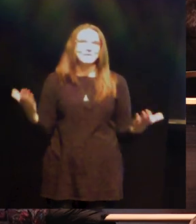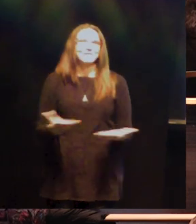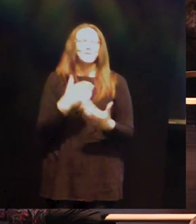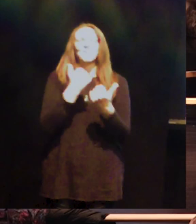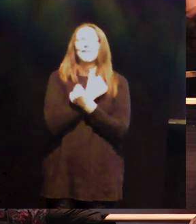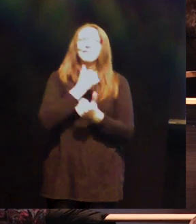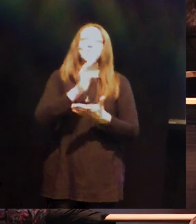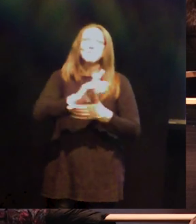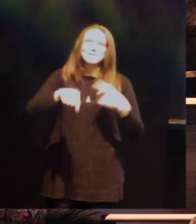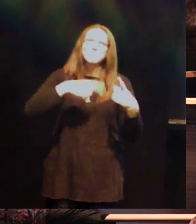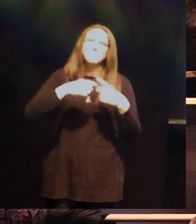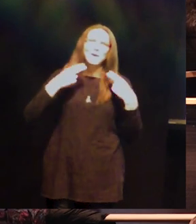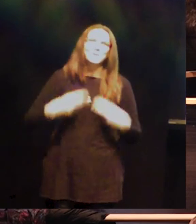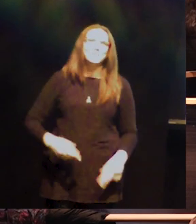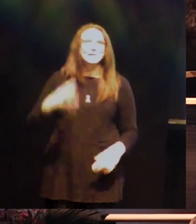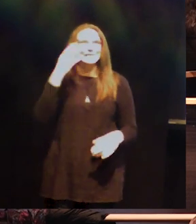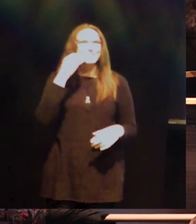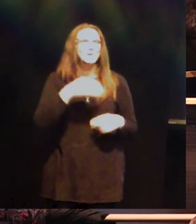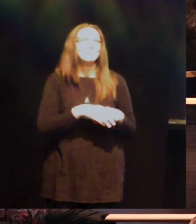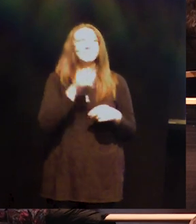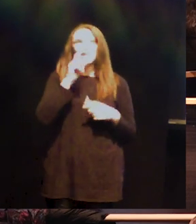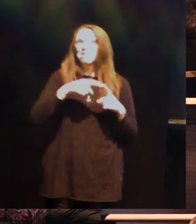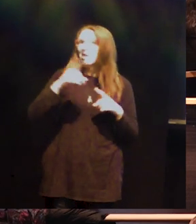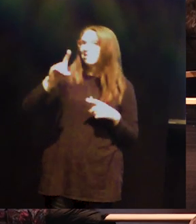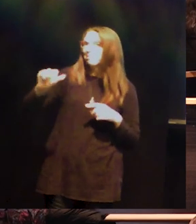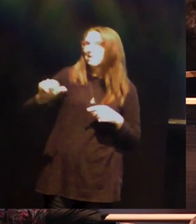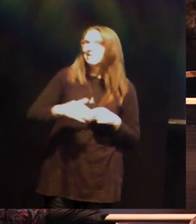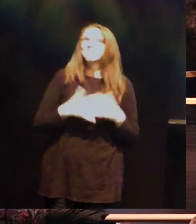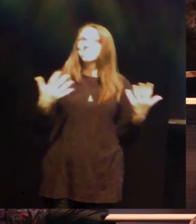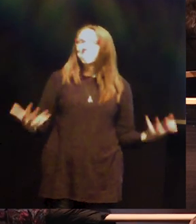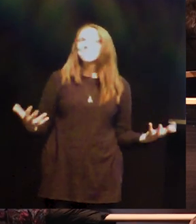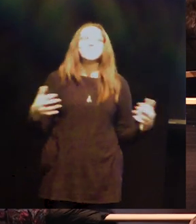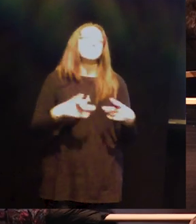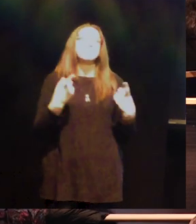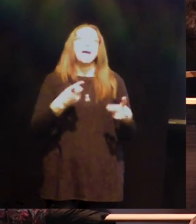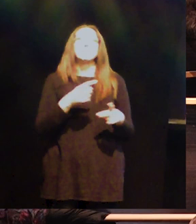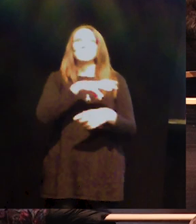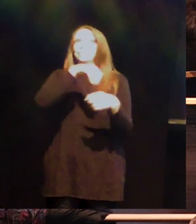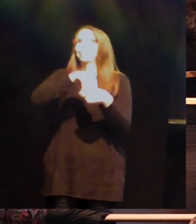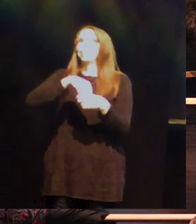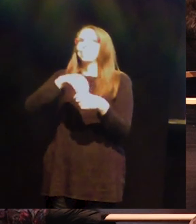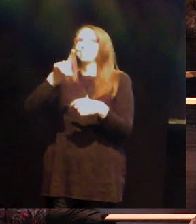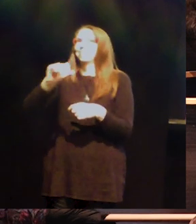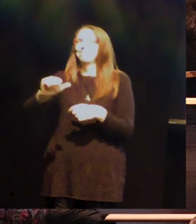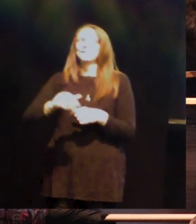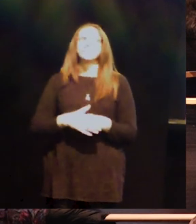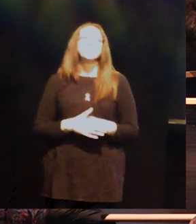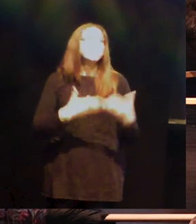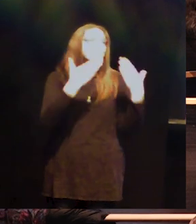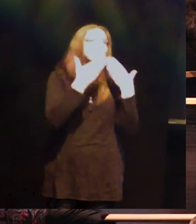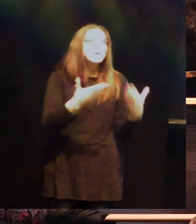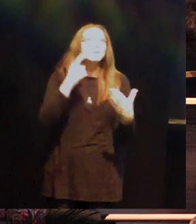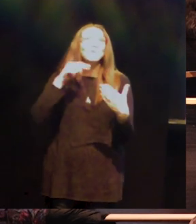human experience and not necessarily even about the disability. Mm-hmm. Happens to just include it as well. I want to thank you